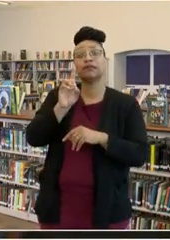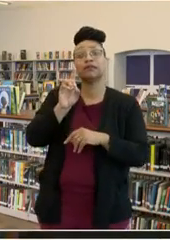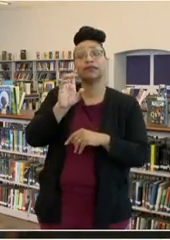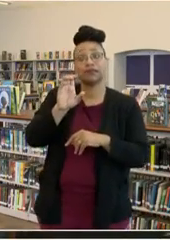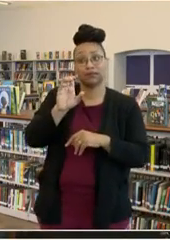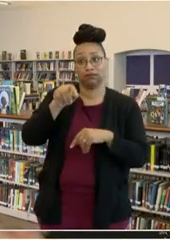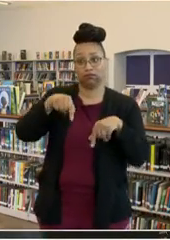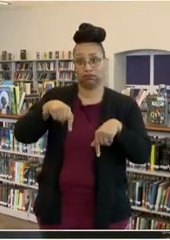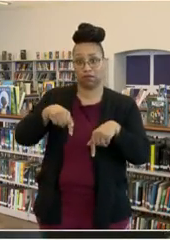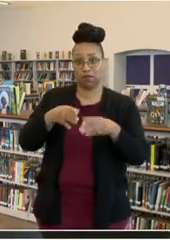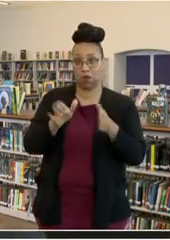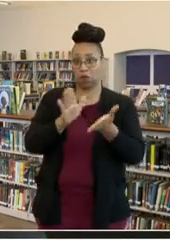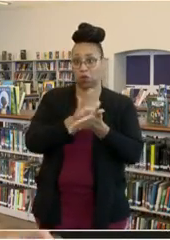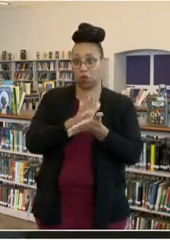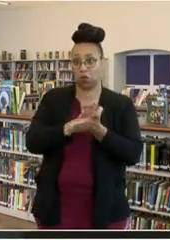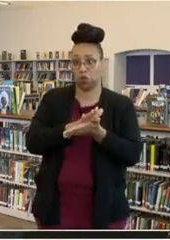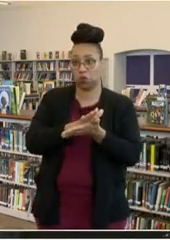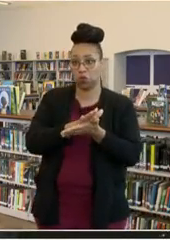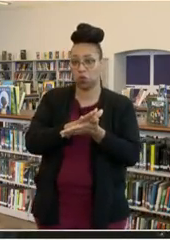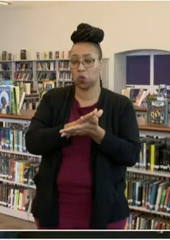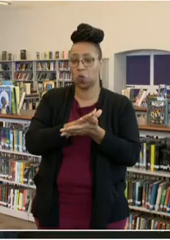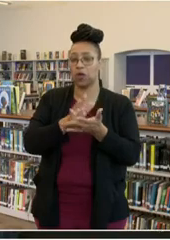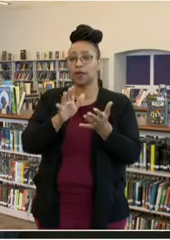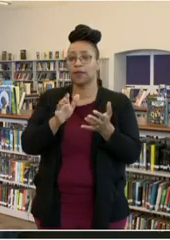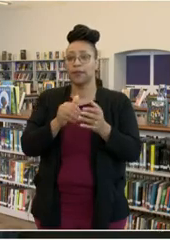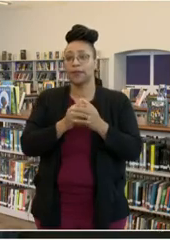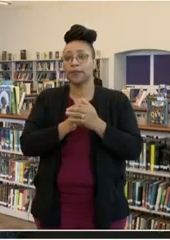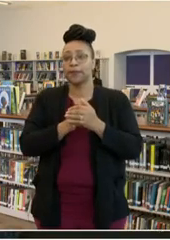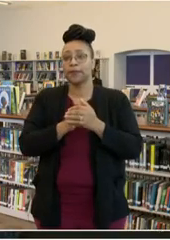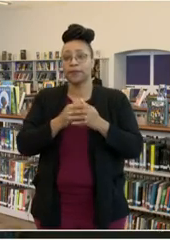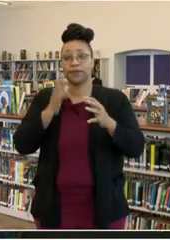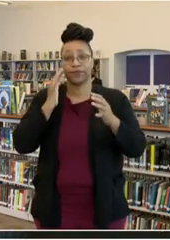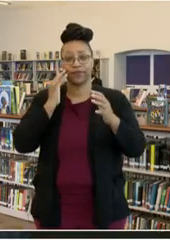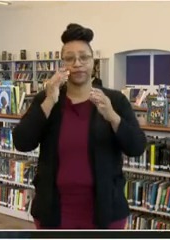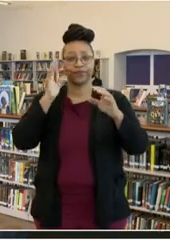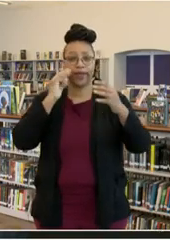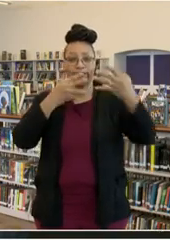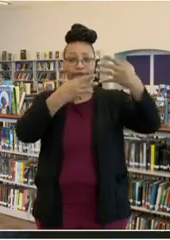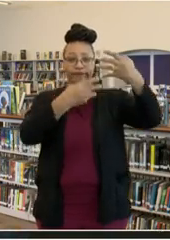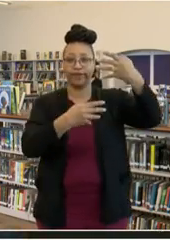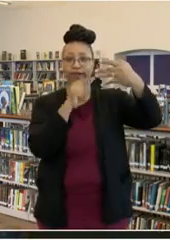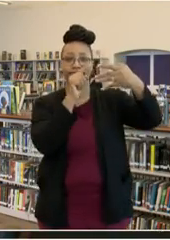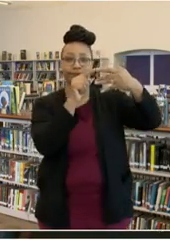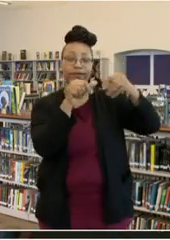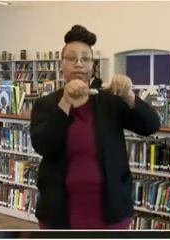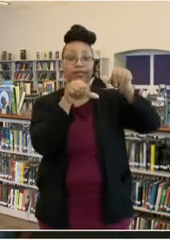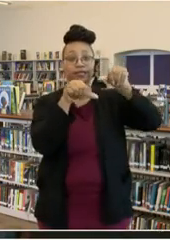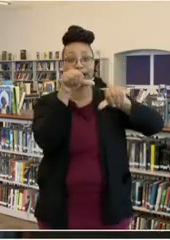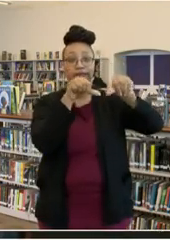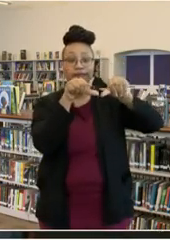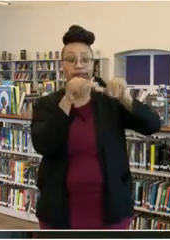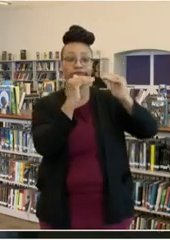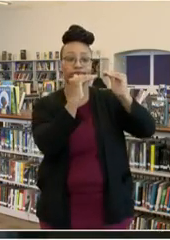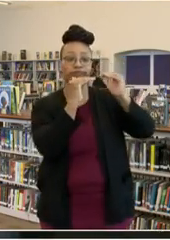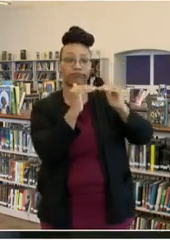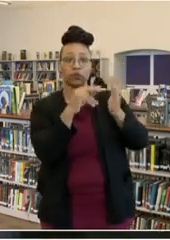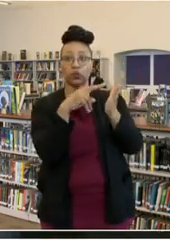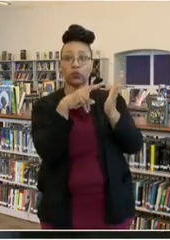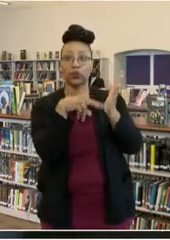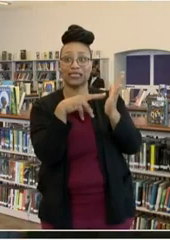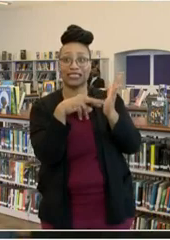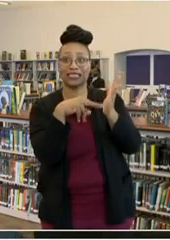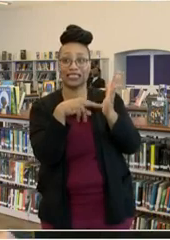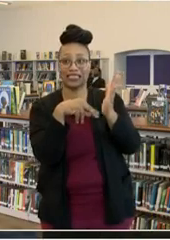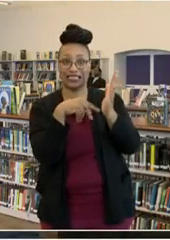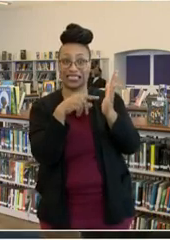the science of reading. And that is important to connect what we know around brain research to enhance